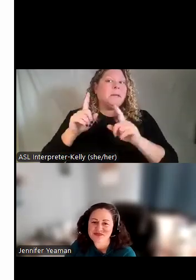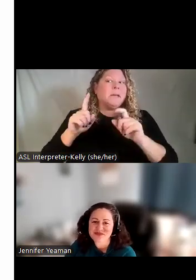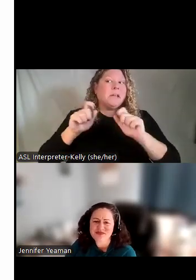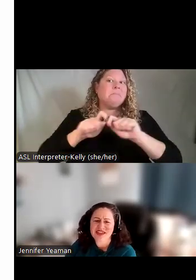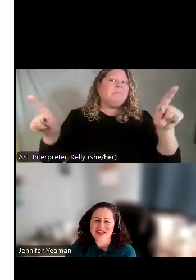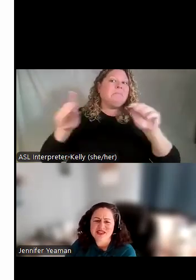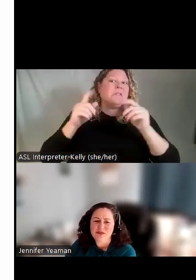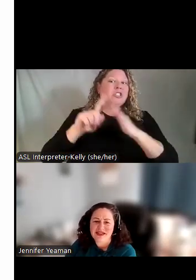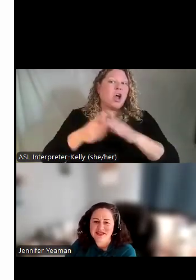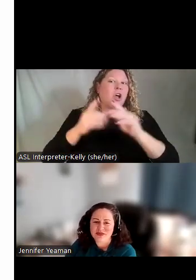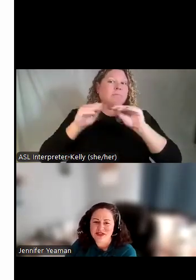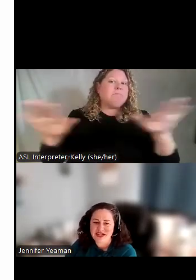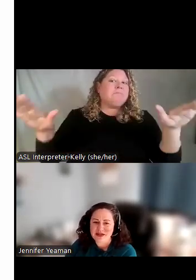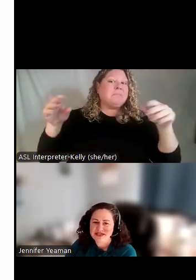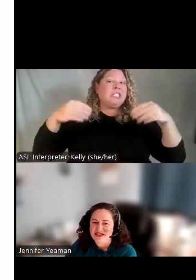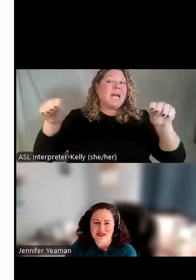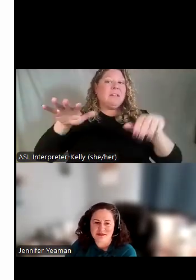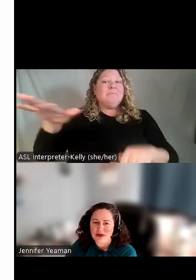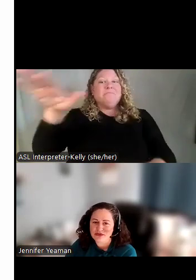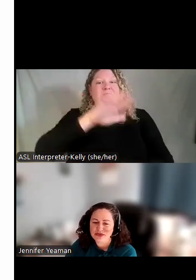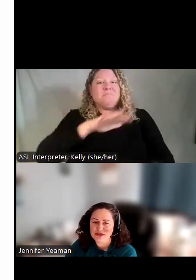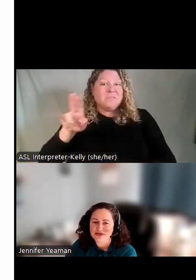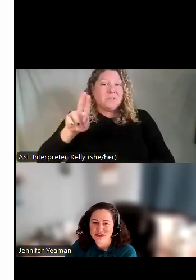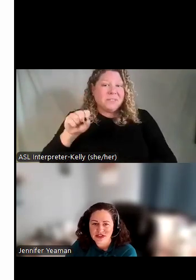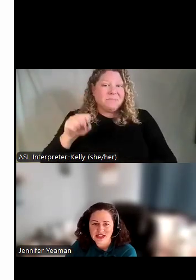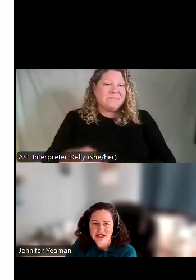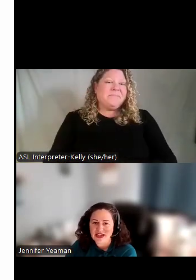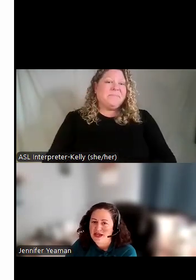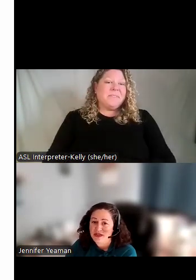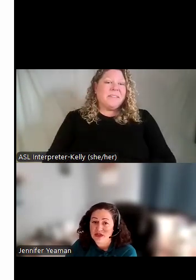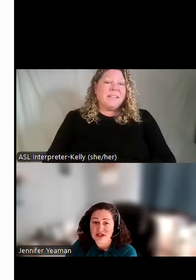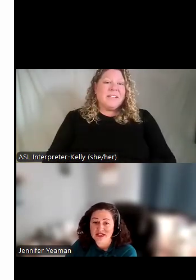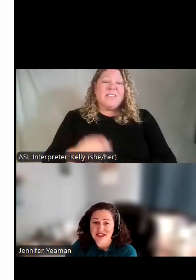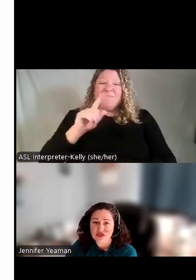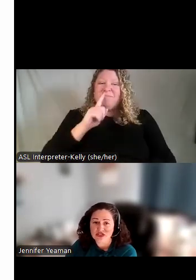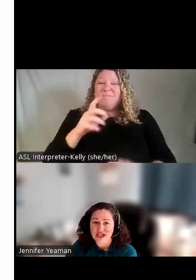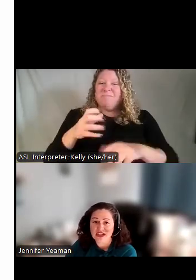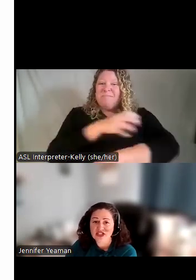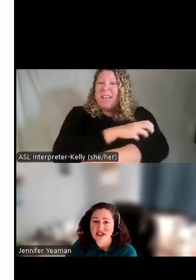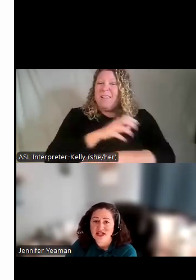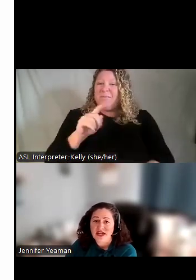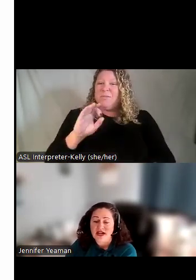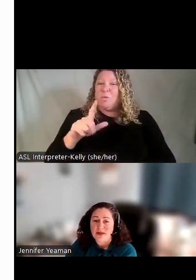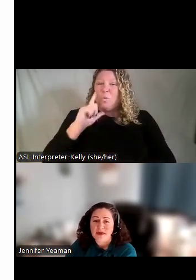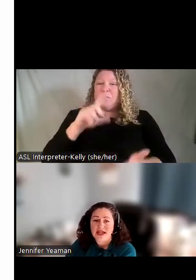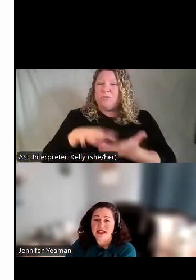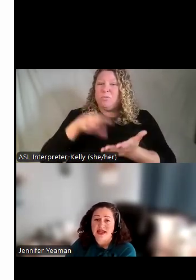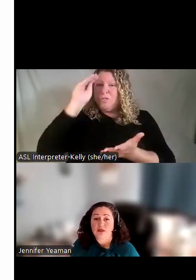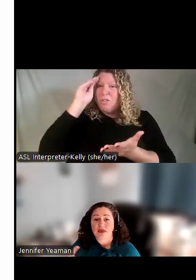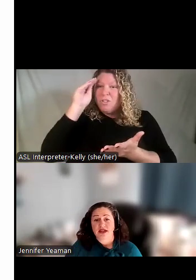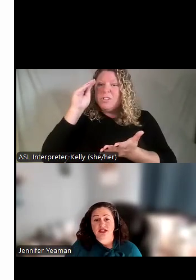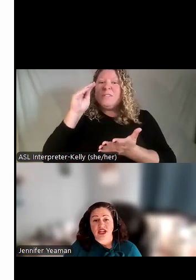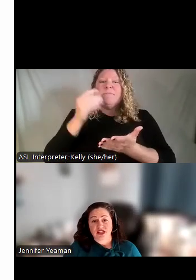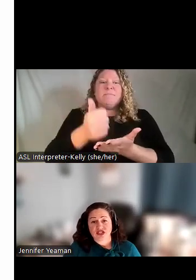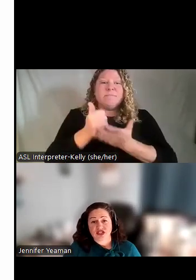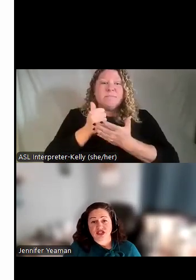nationally. So pilots and prototypes are powerful tools for learning, enabling organizational change. Again, they